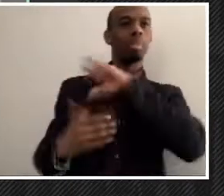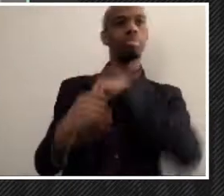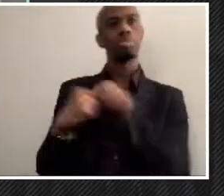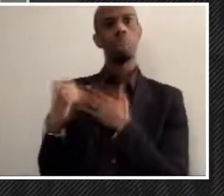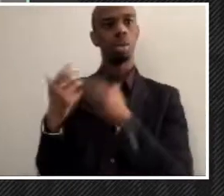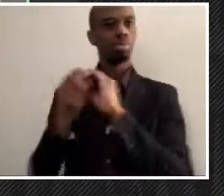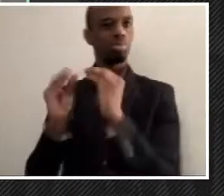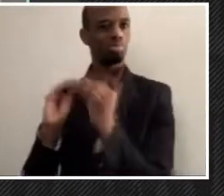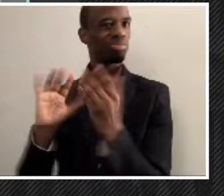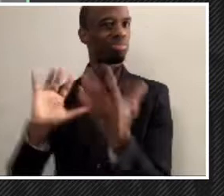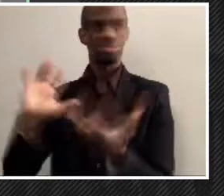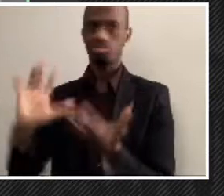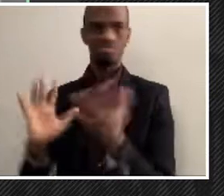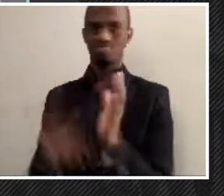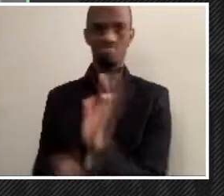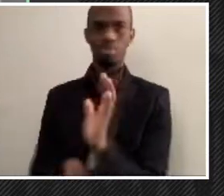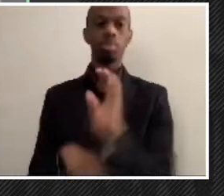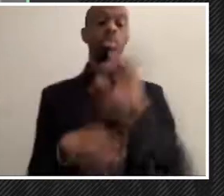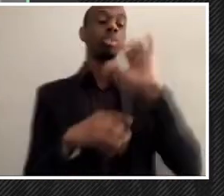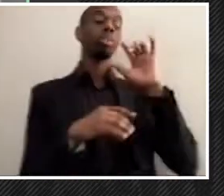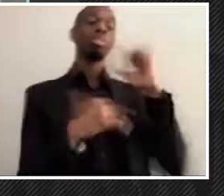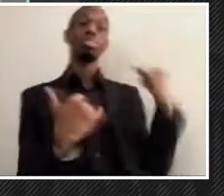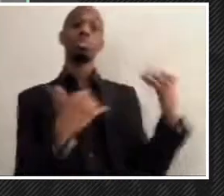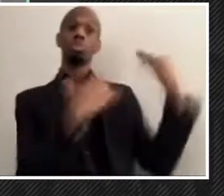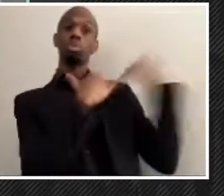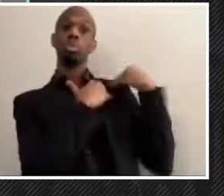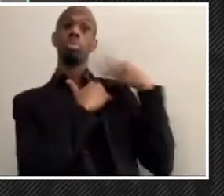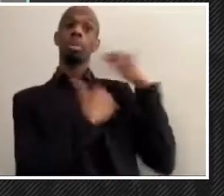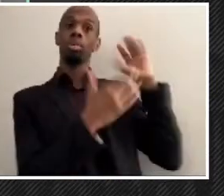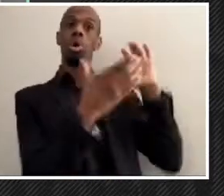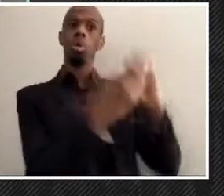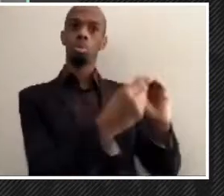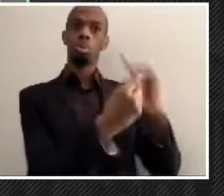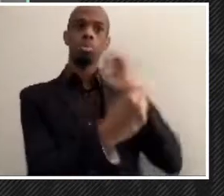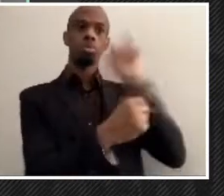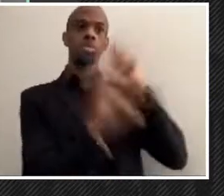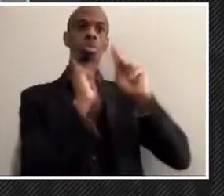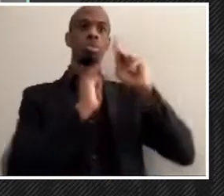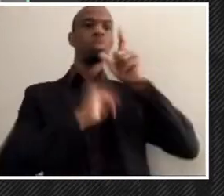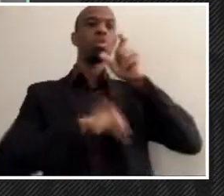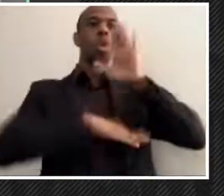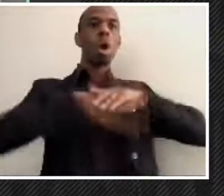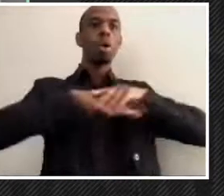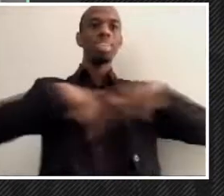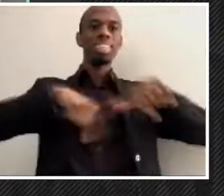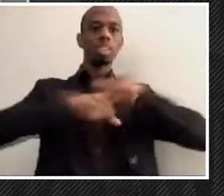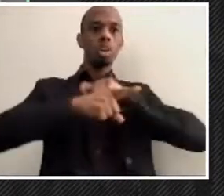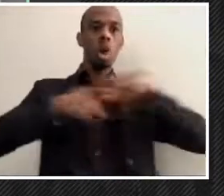responsibility and the ownership that are on this call, especially if you work at the ACLU